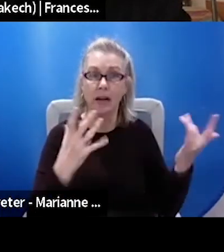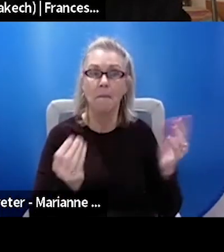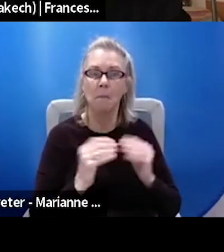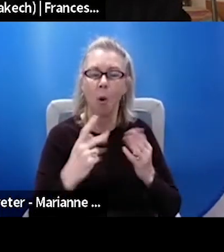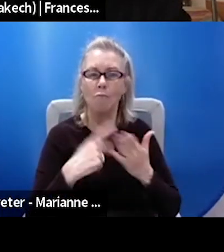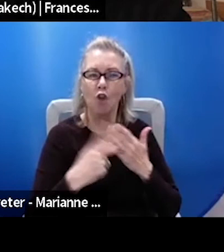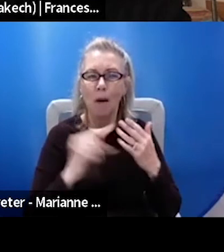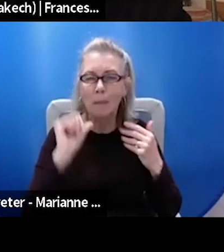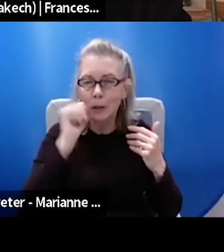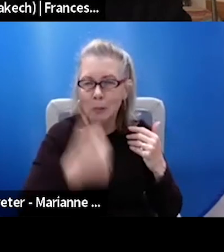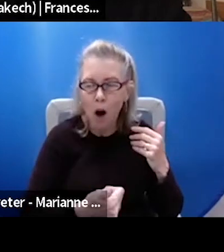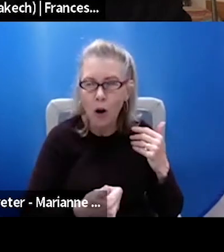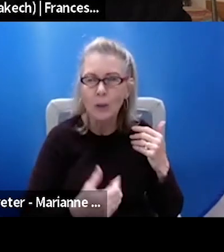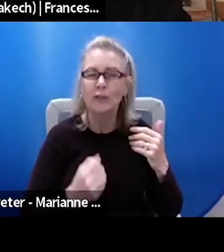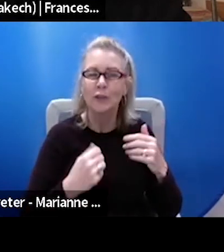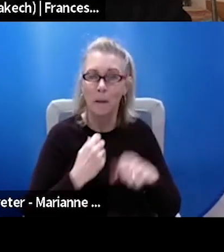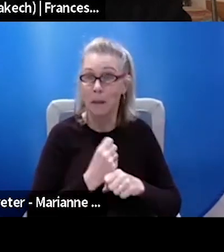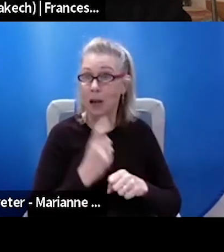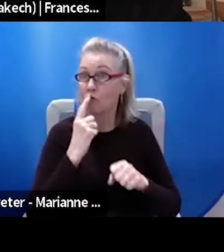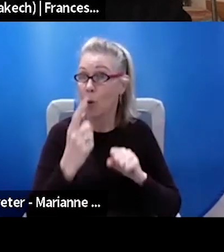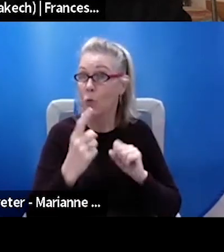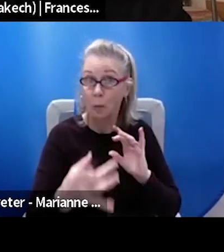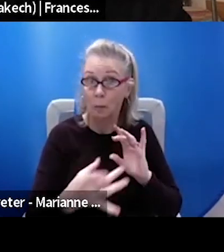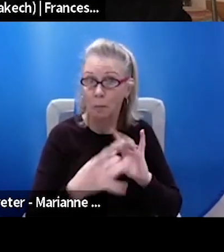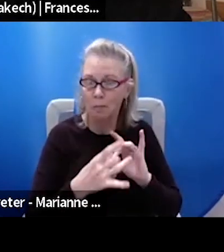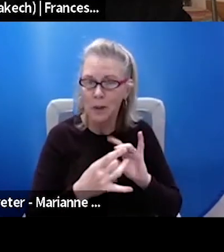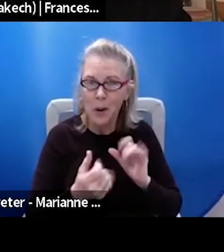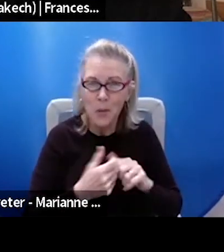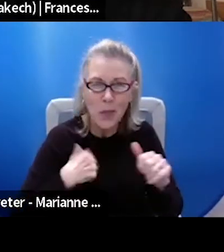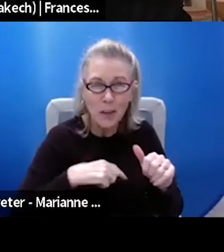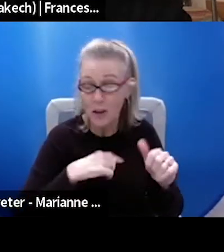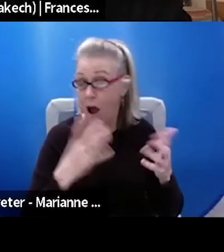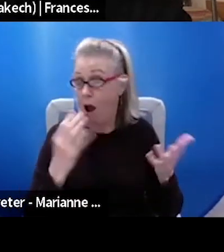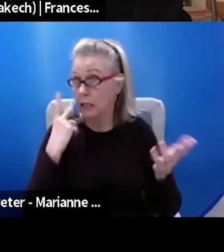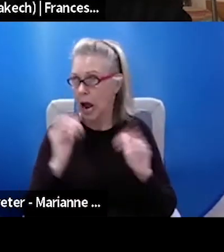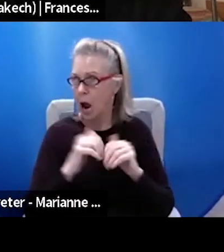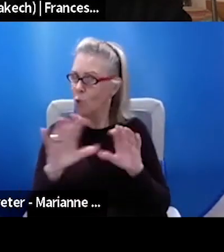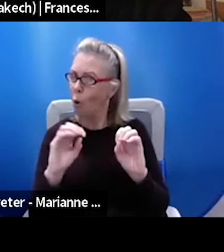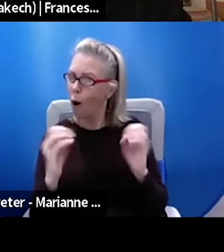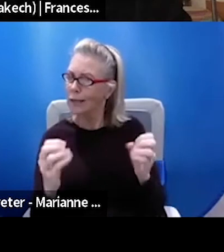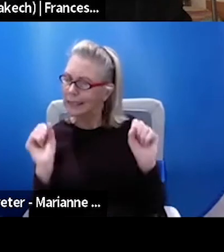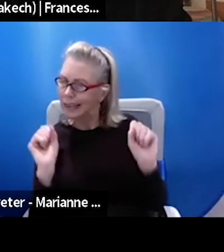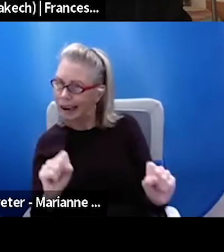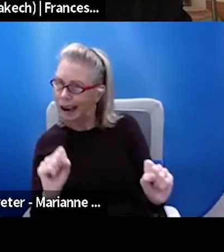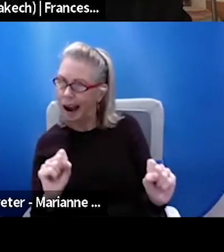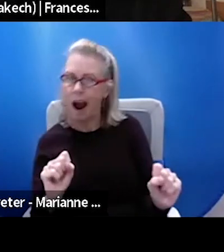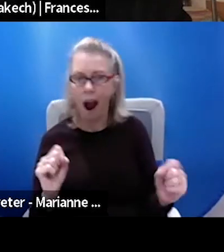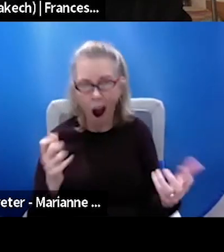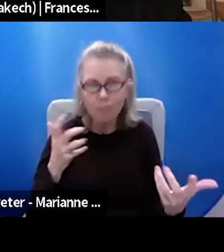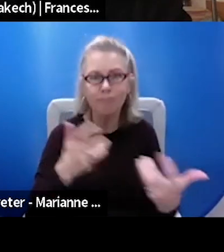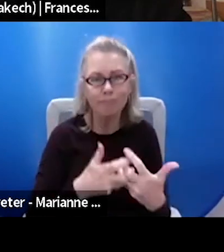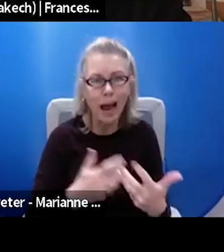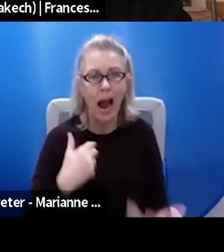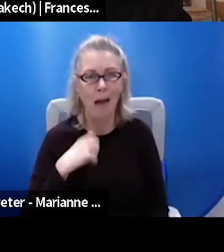tap in with us. And if your organization isn't a part, holler at Carrie or how you can be down. And with that, again, I'm Stephanye